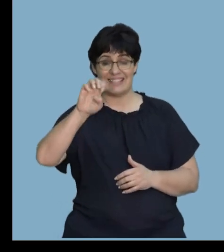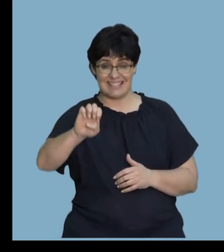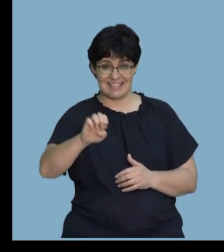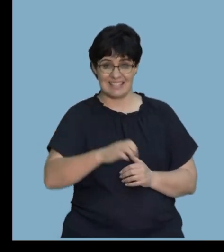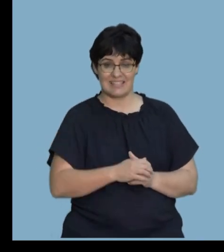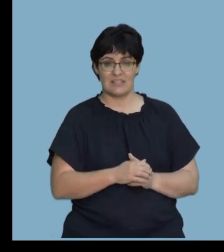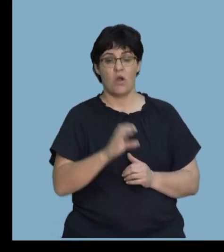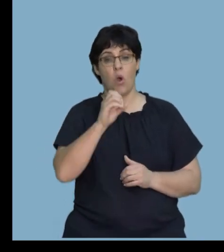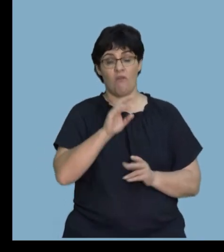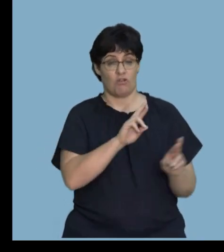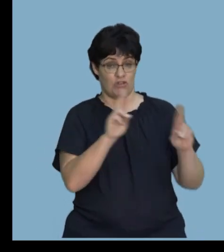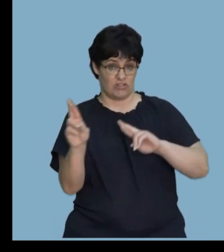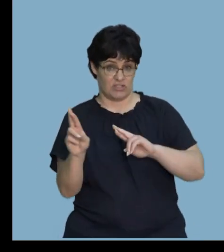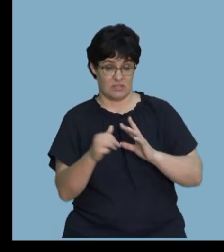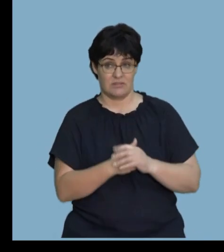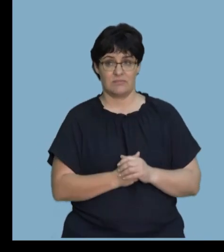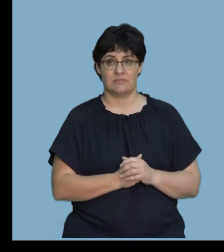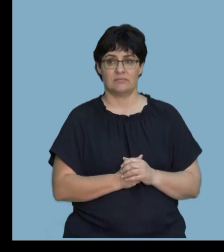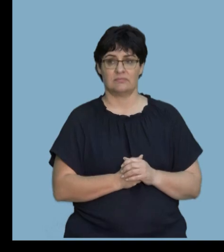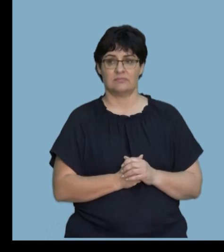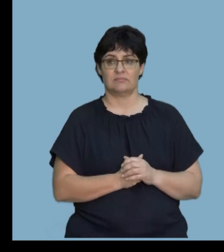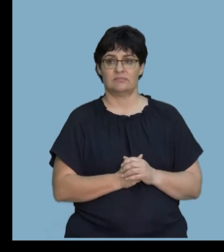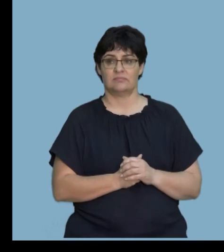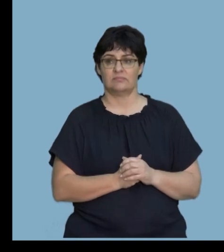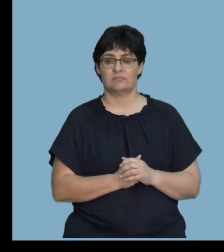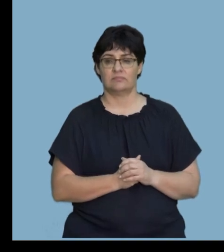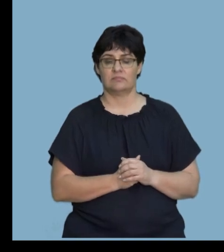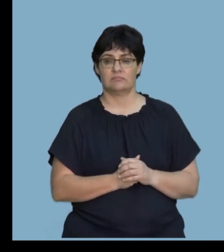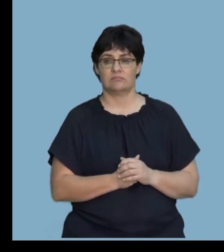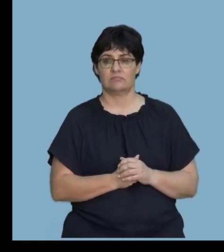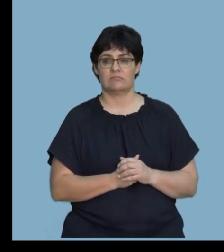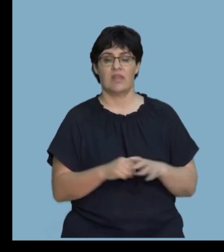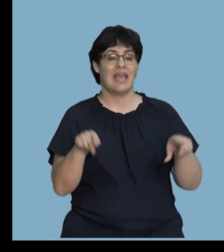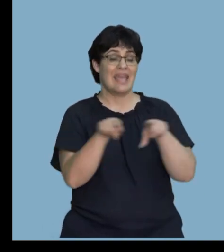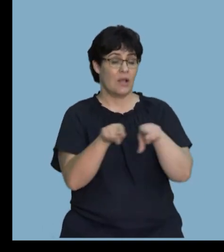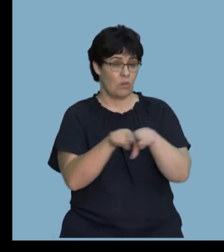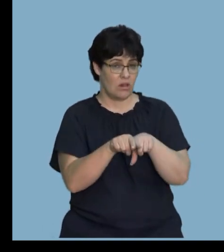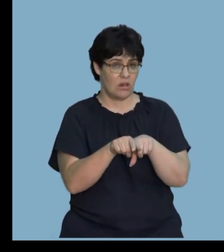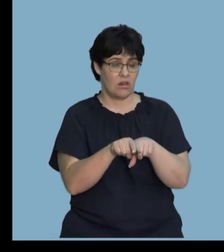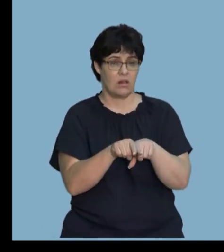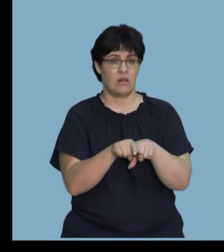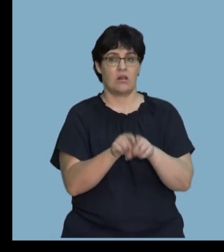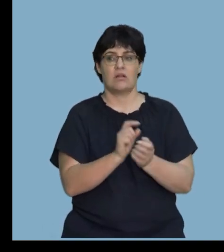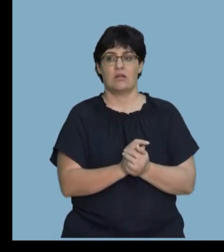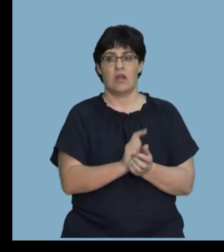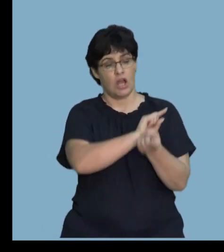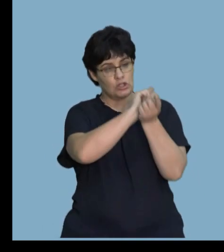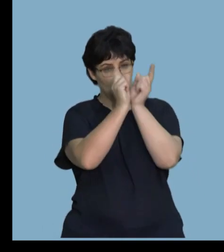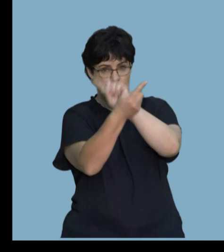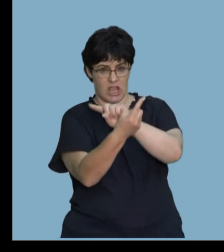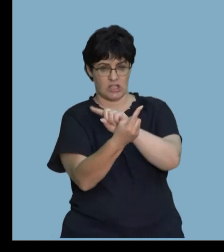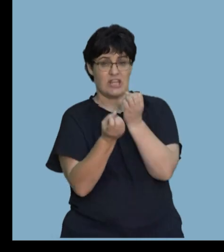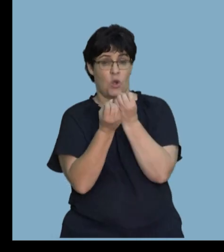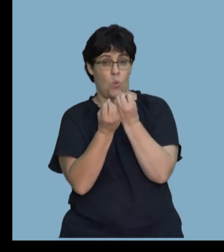of reaction, okay, is equals to change in quantity,